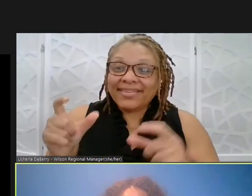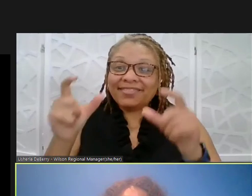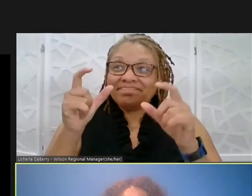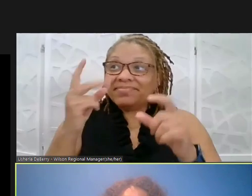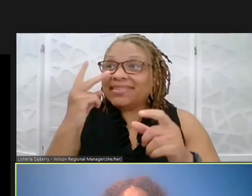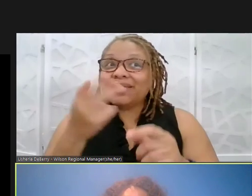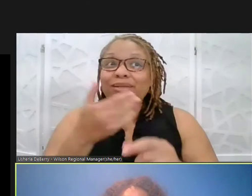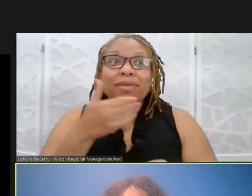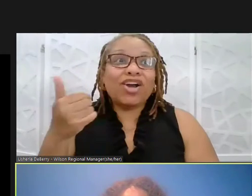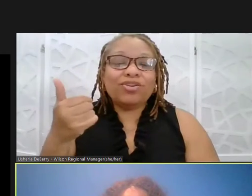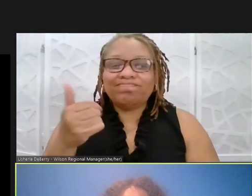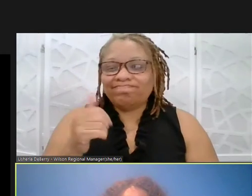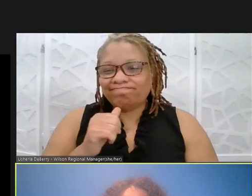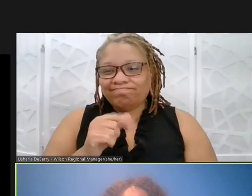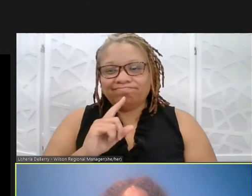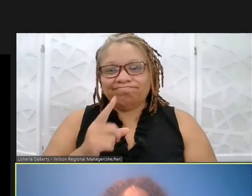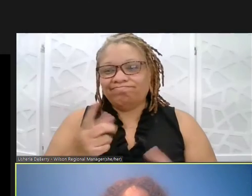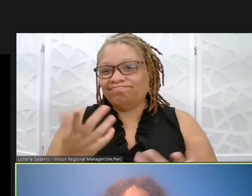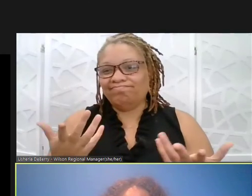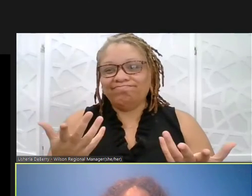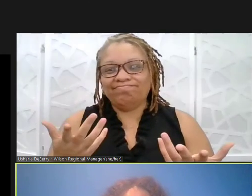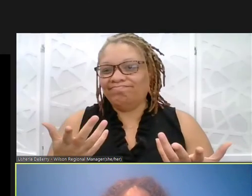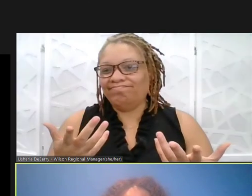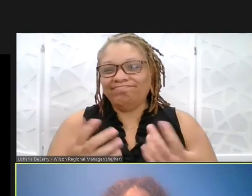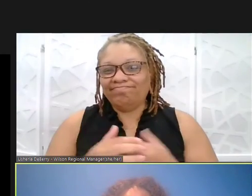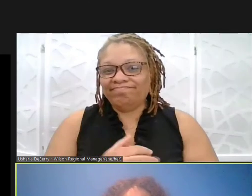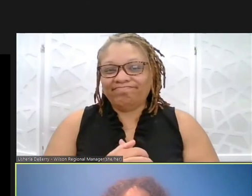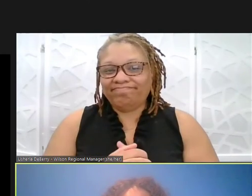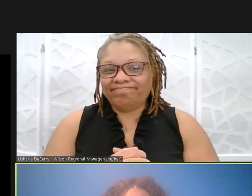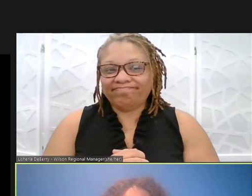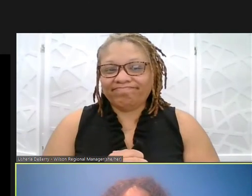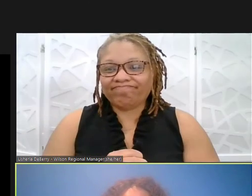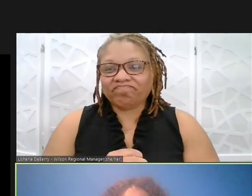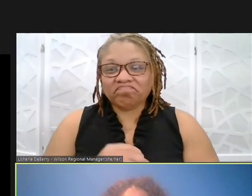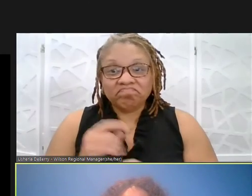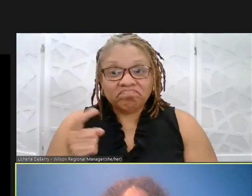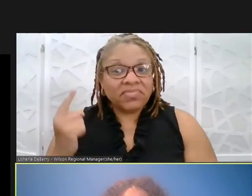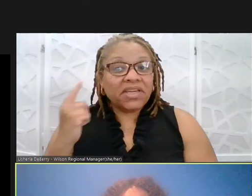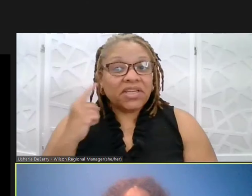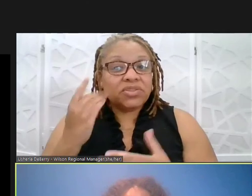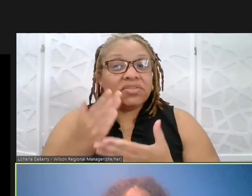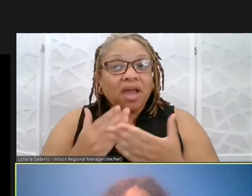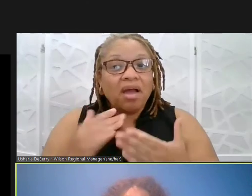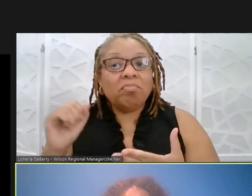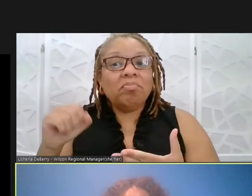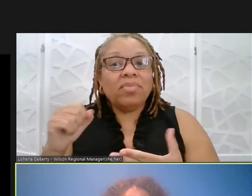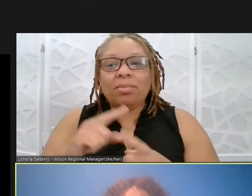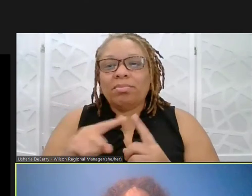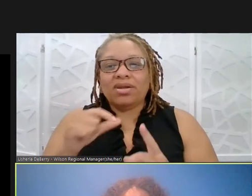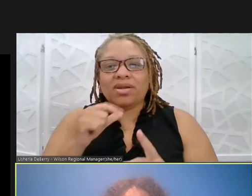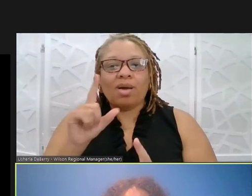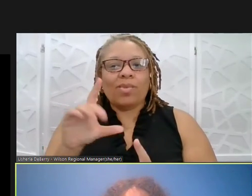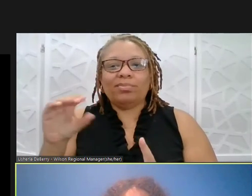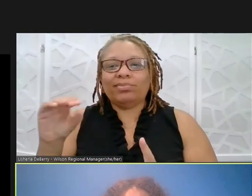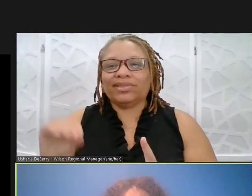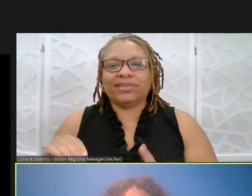hearing. You know, when you put on glasses, people think that you can see